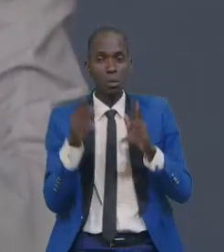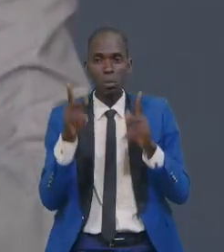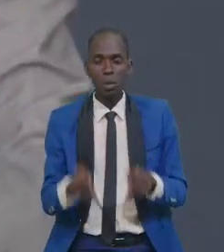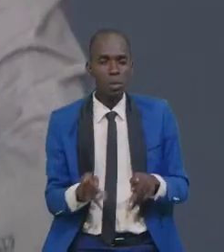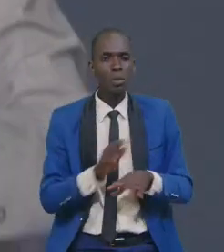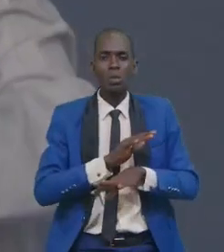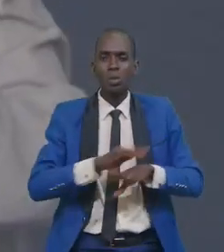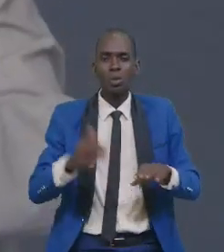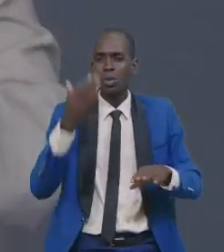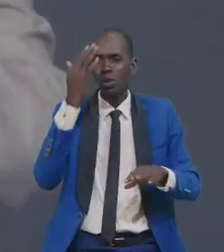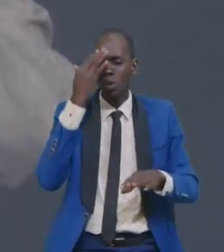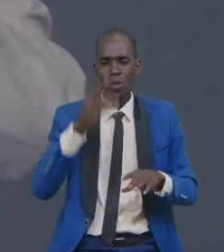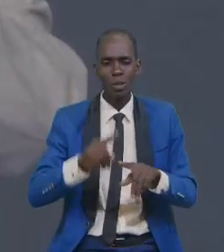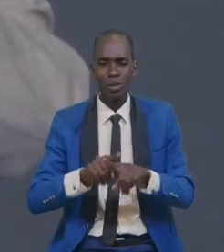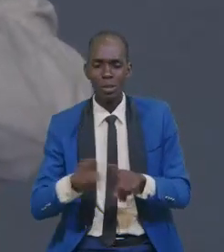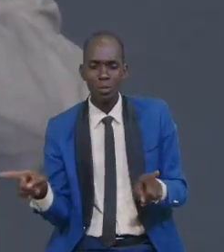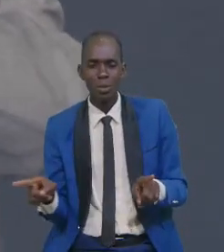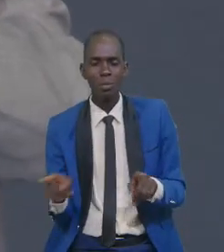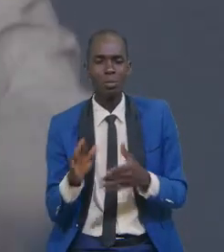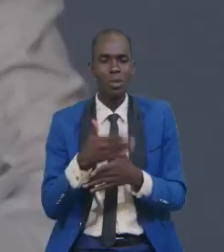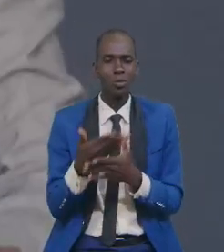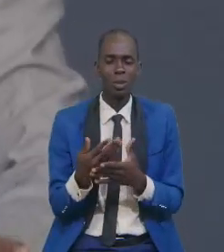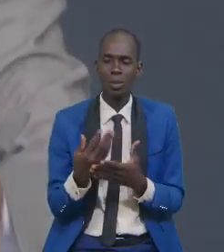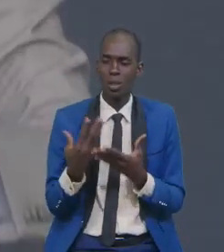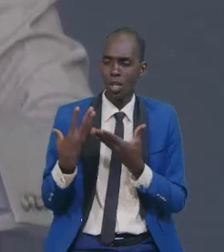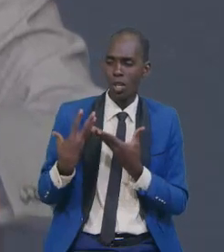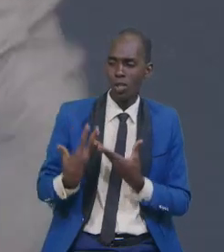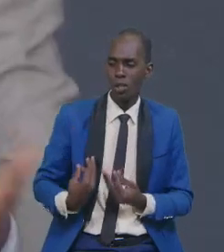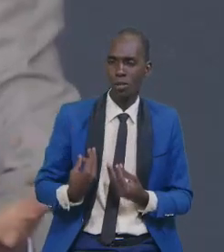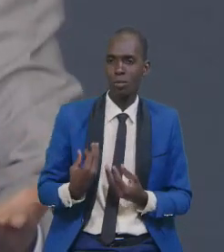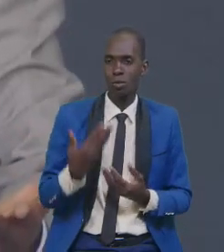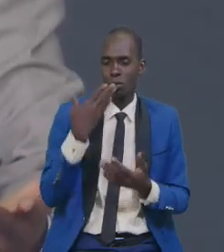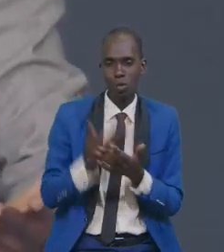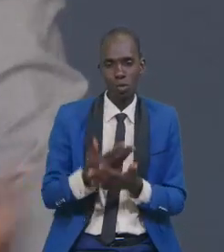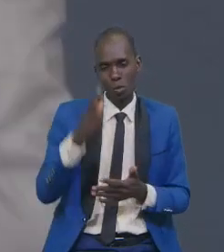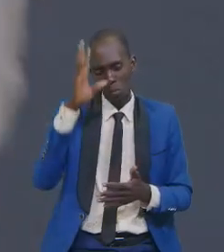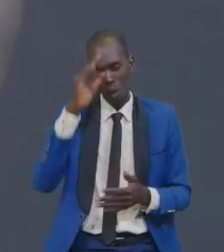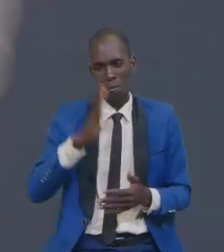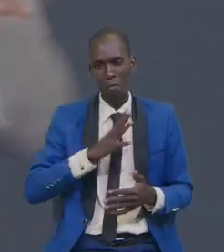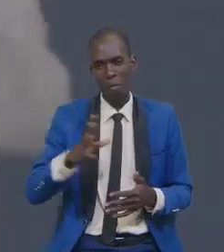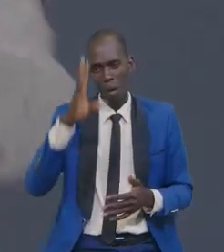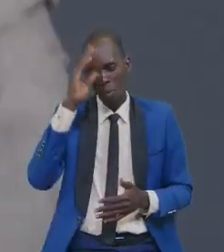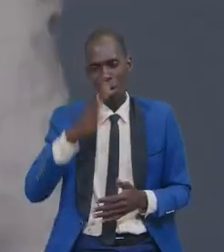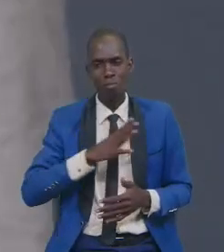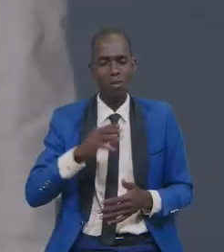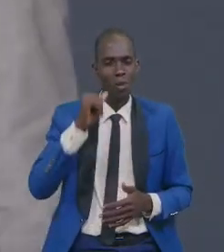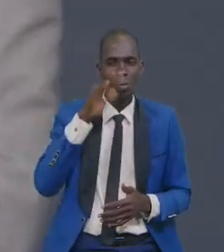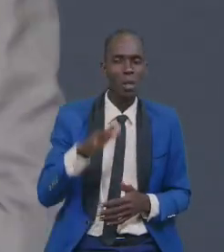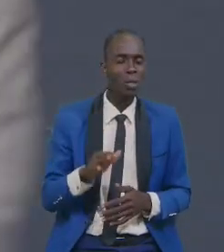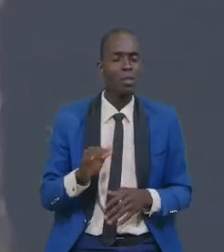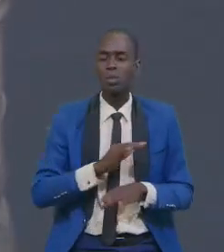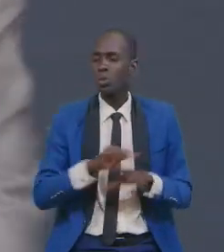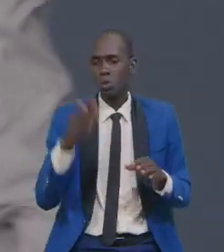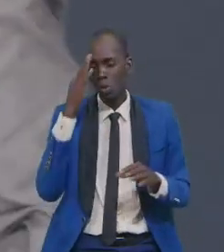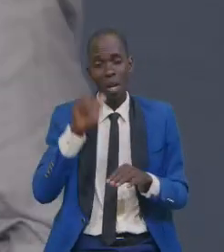differentiate gentleman, but, aggressive man, anybody that comes to his